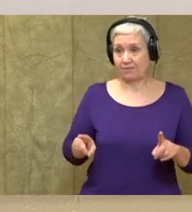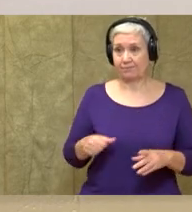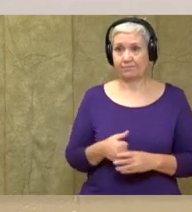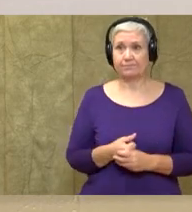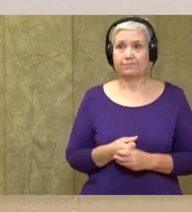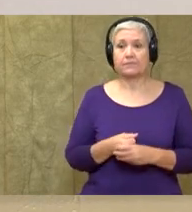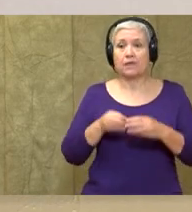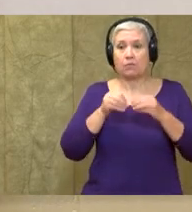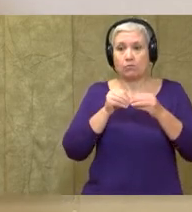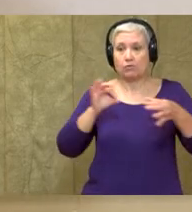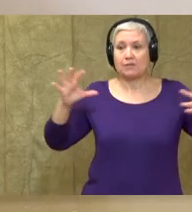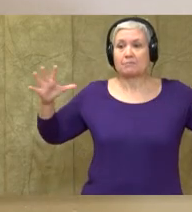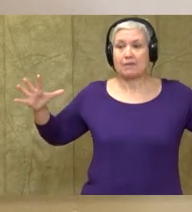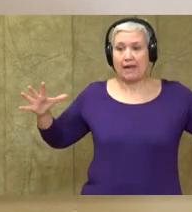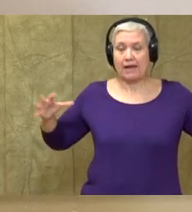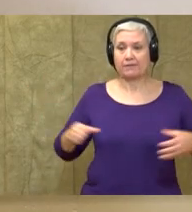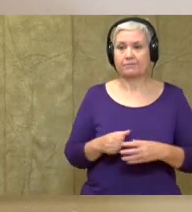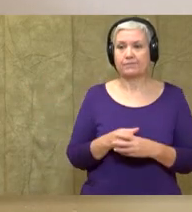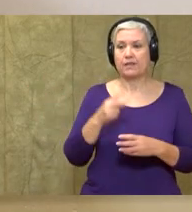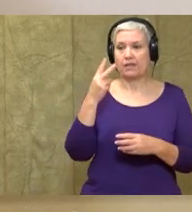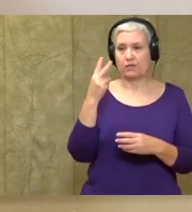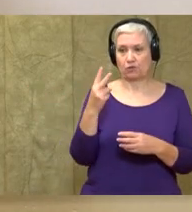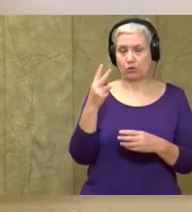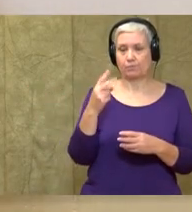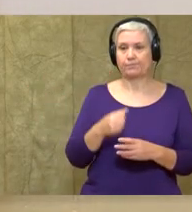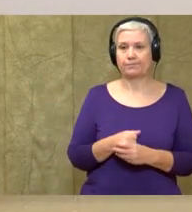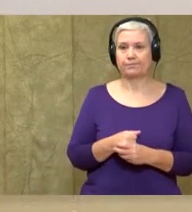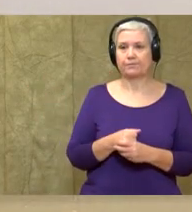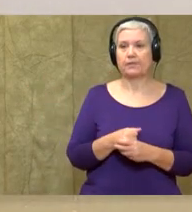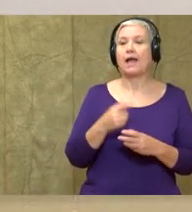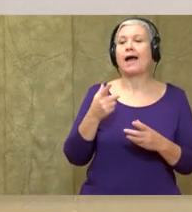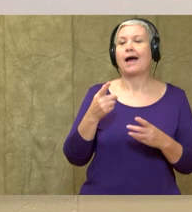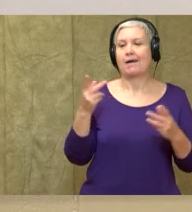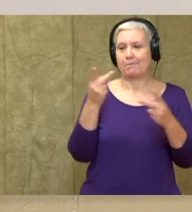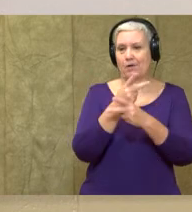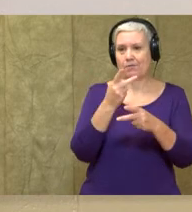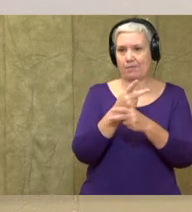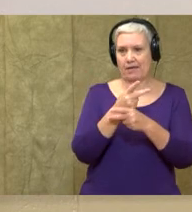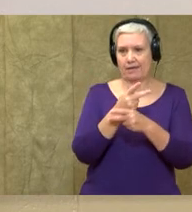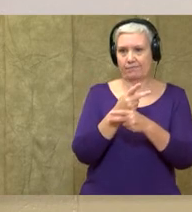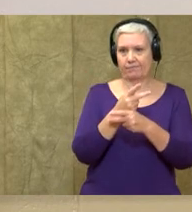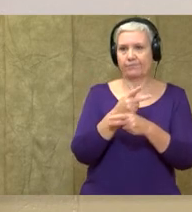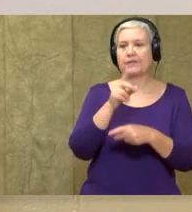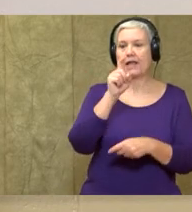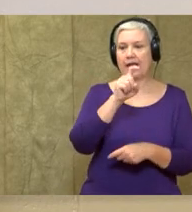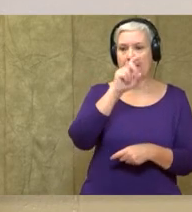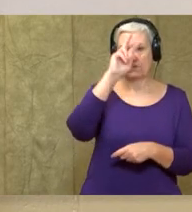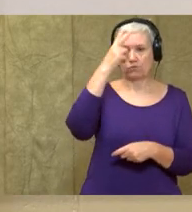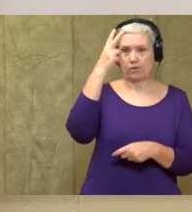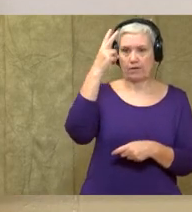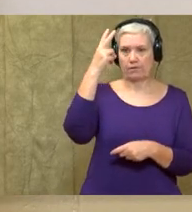by expanding these two terms. I'm going to multiply them and end up with x squared